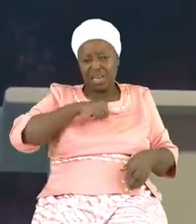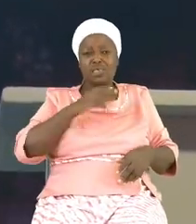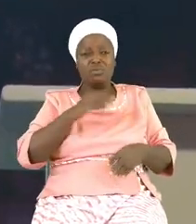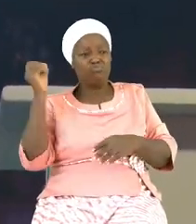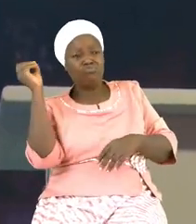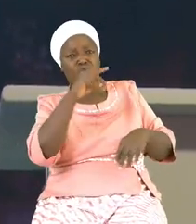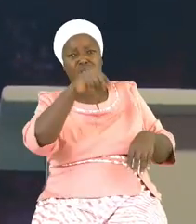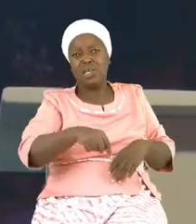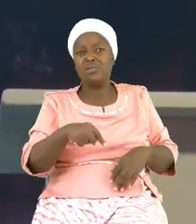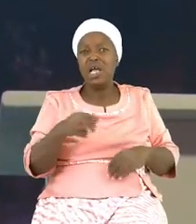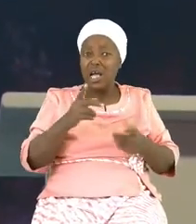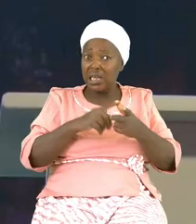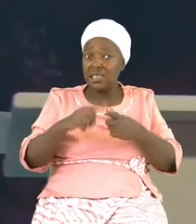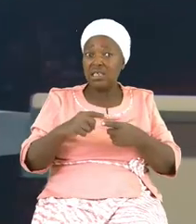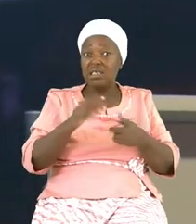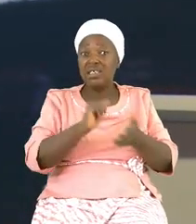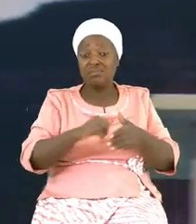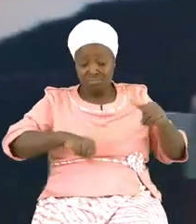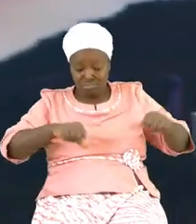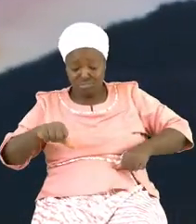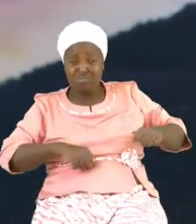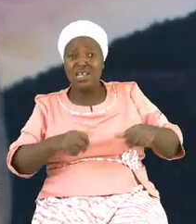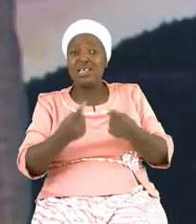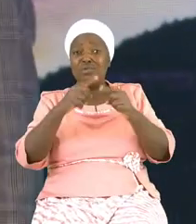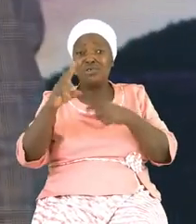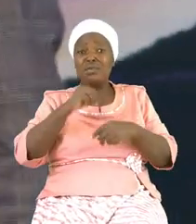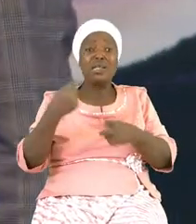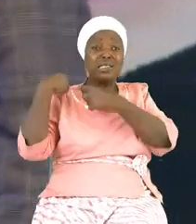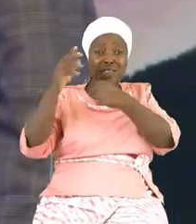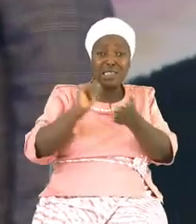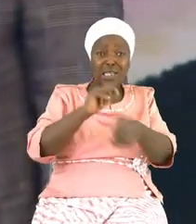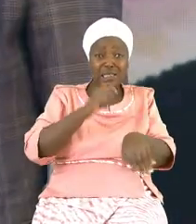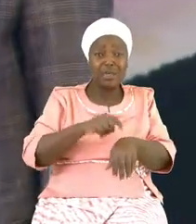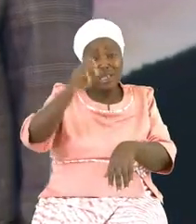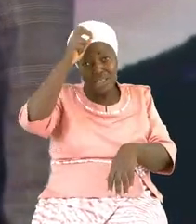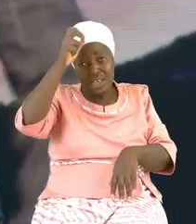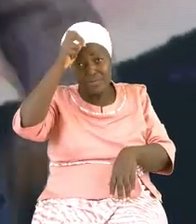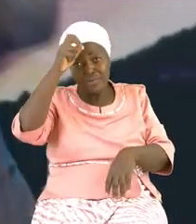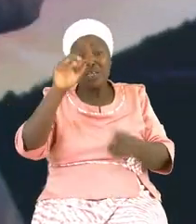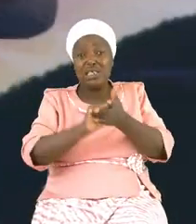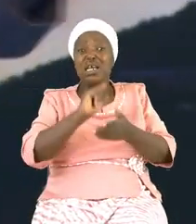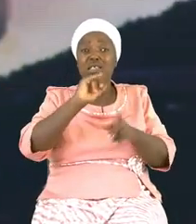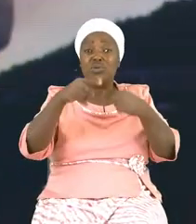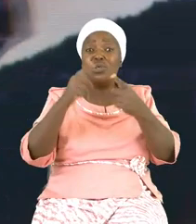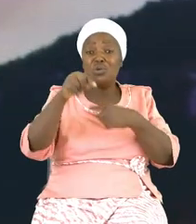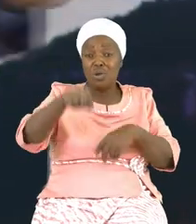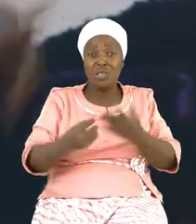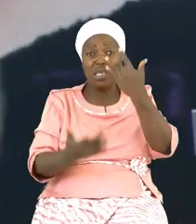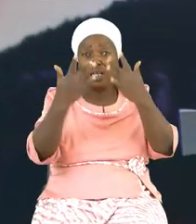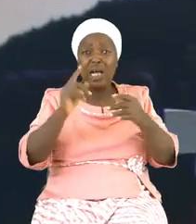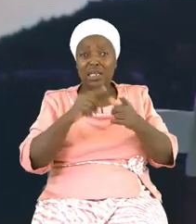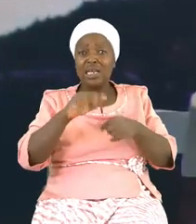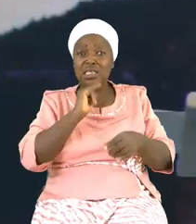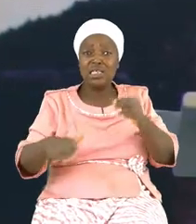And now since that time, Satan, Lucifer, that is going to hell, and his abode is